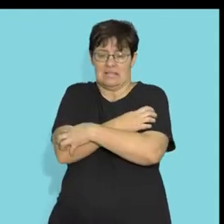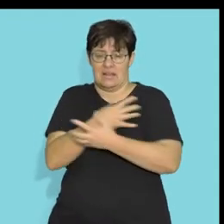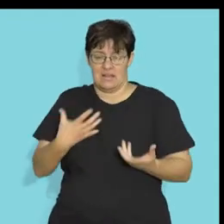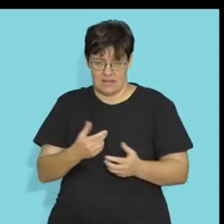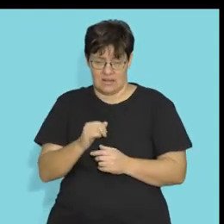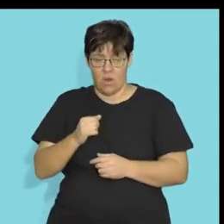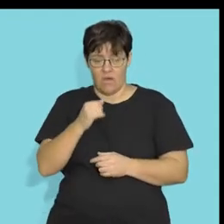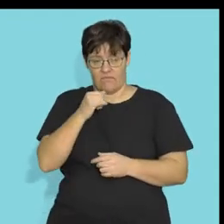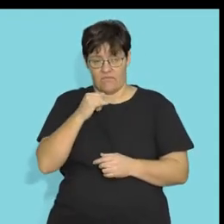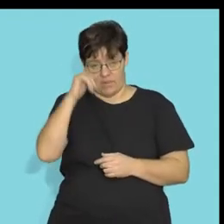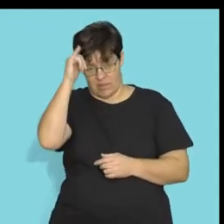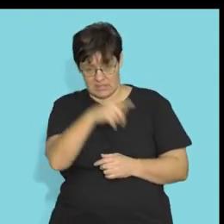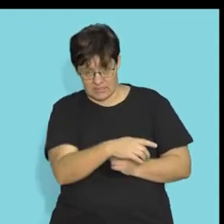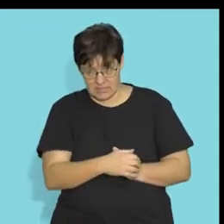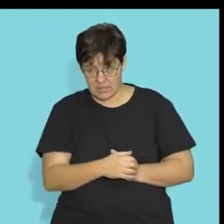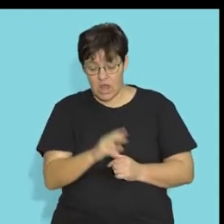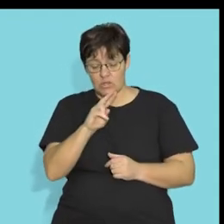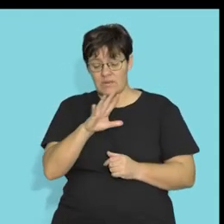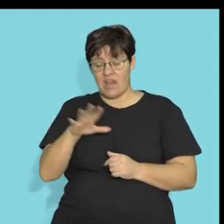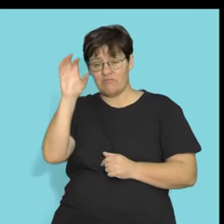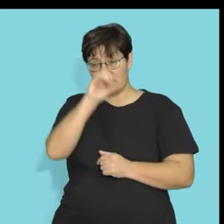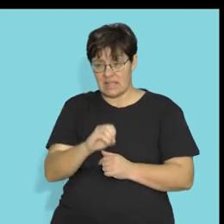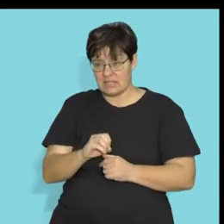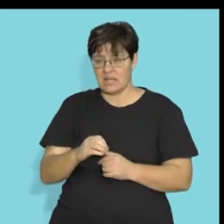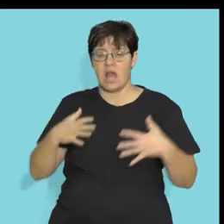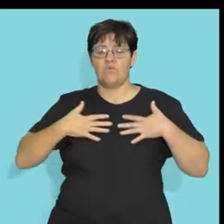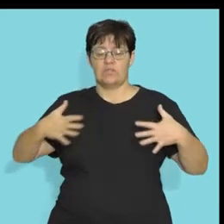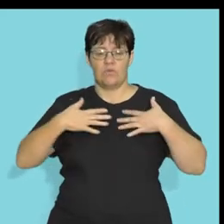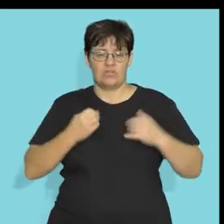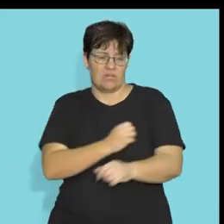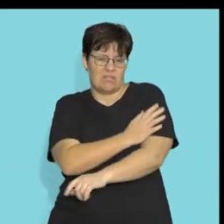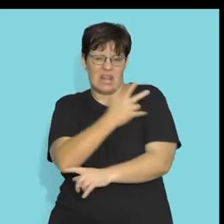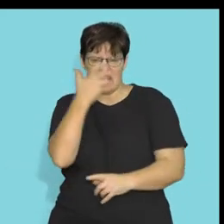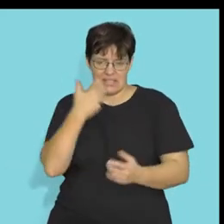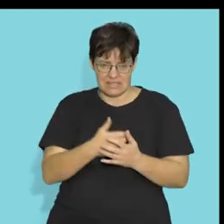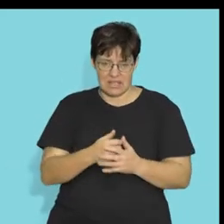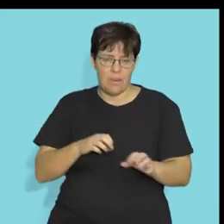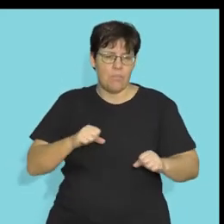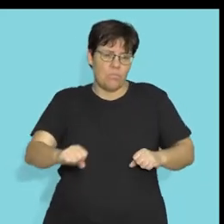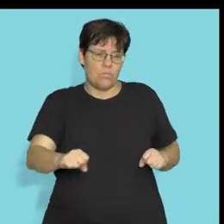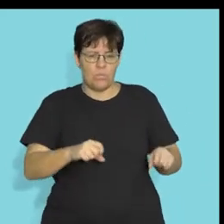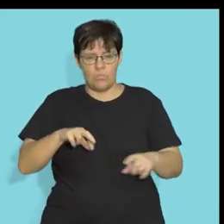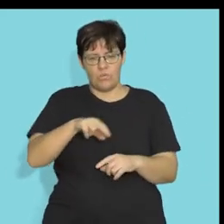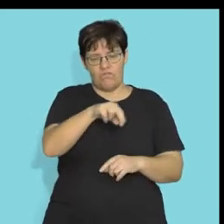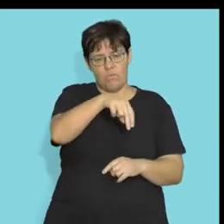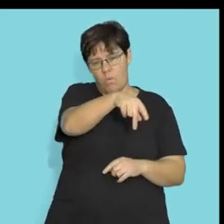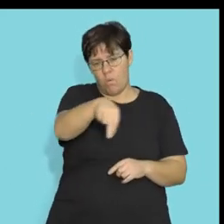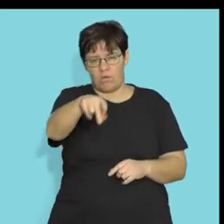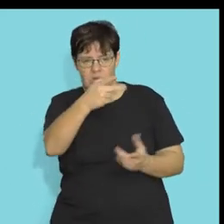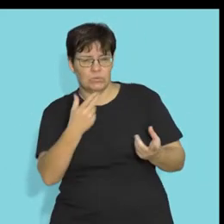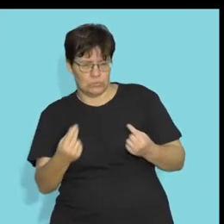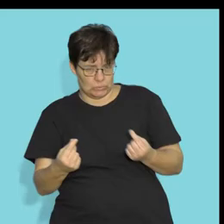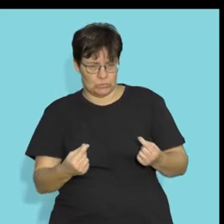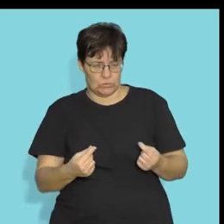tissue. 25% of that energy is lost through cellular respiration and the physical movements that these organisms are